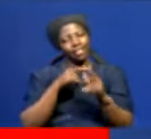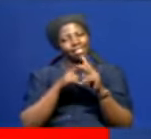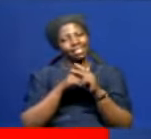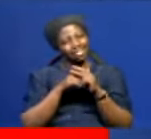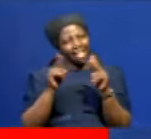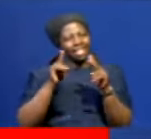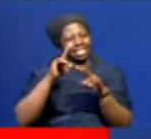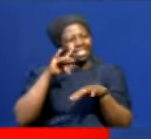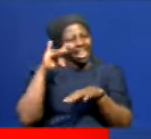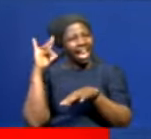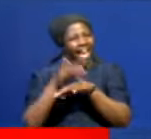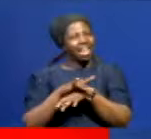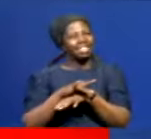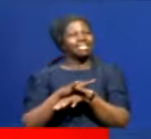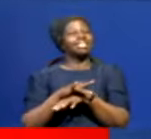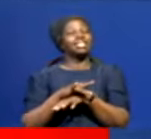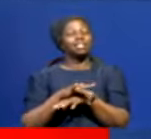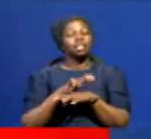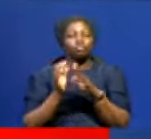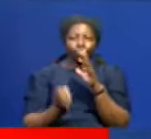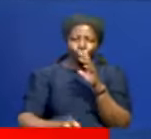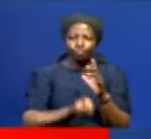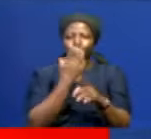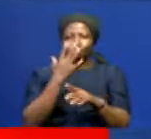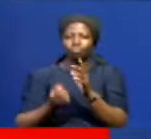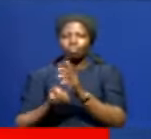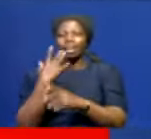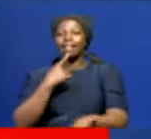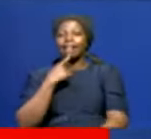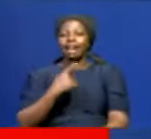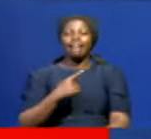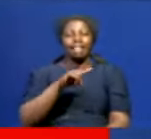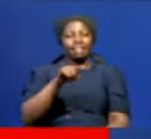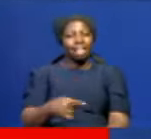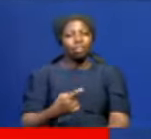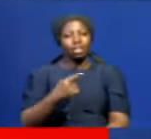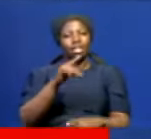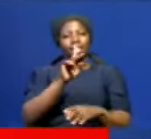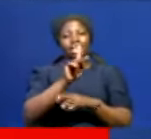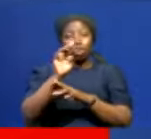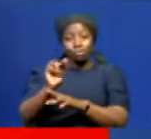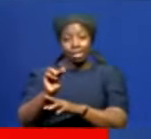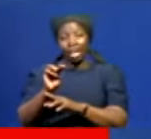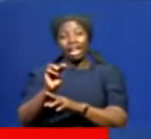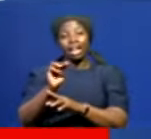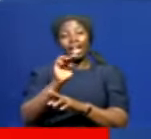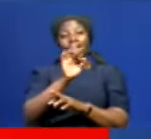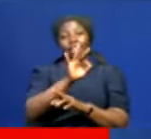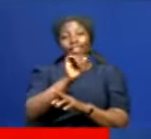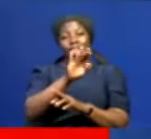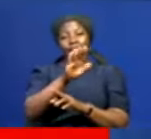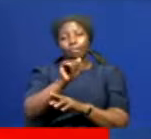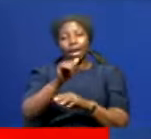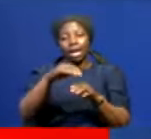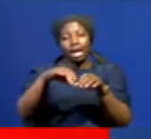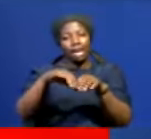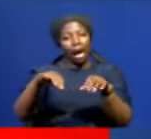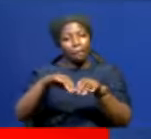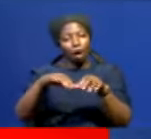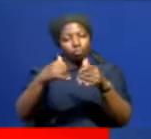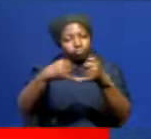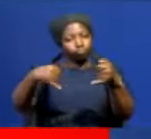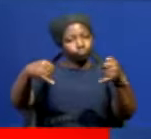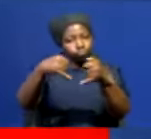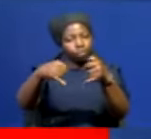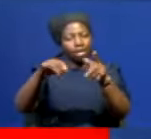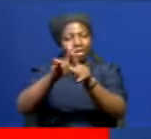earnest the rollout of 100,000 kilometers of fiber optic cable. We have embarked already on the